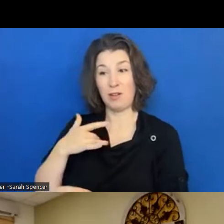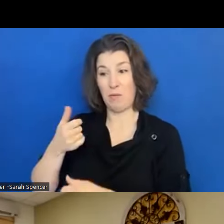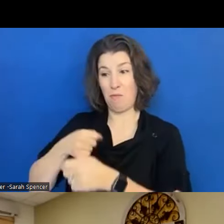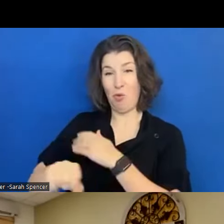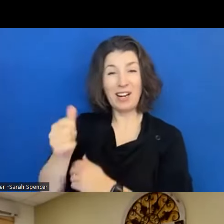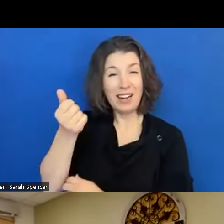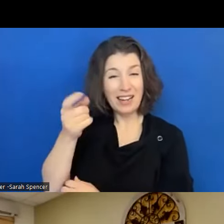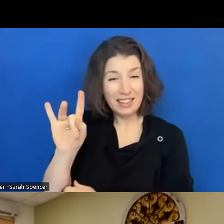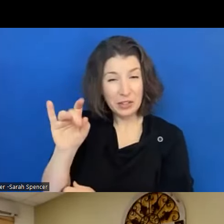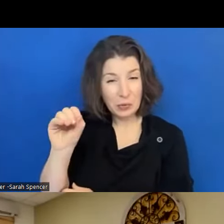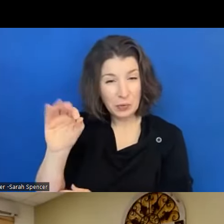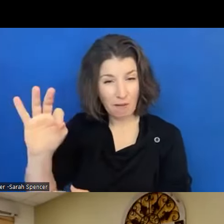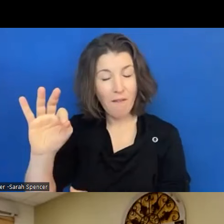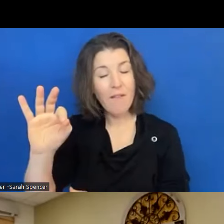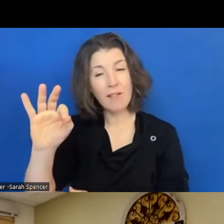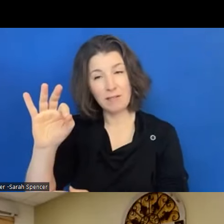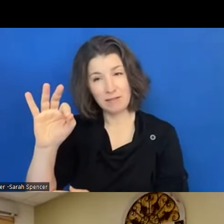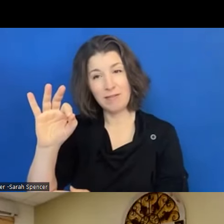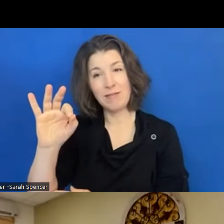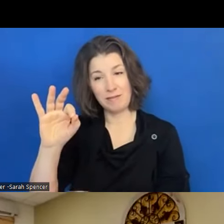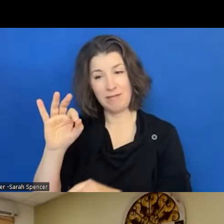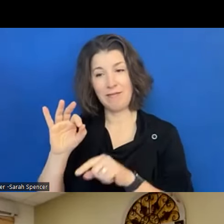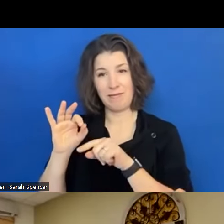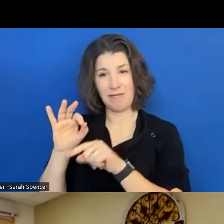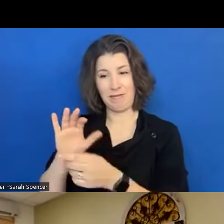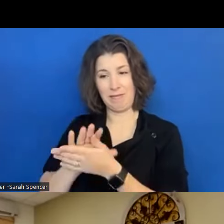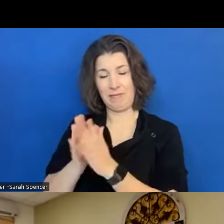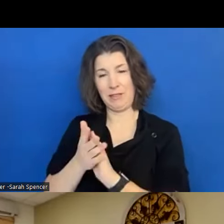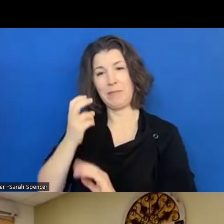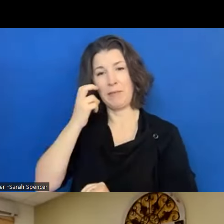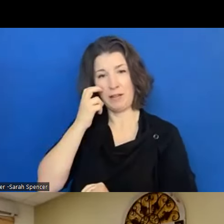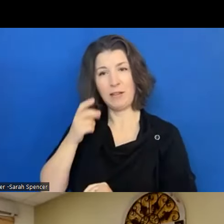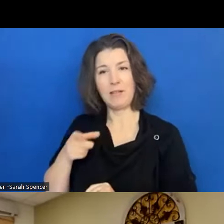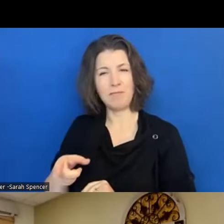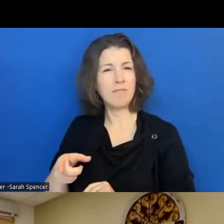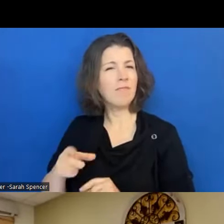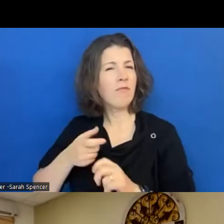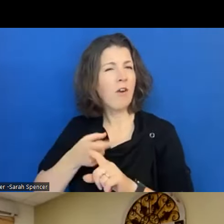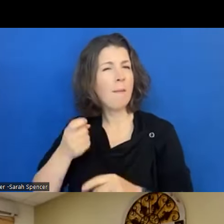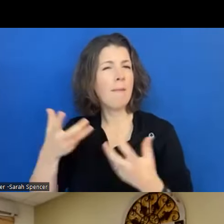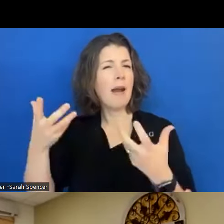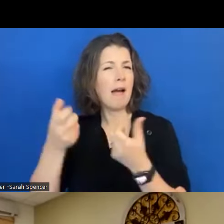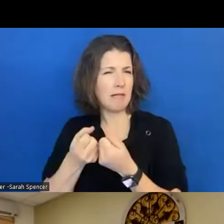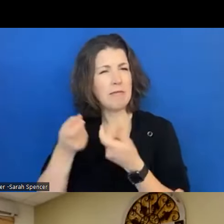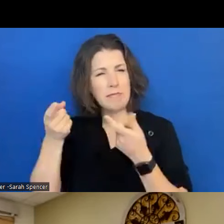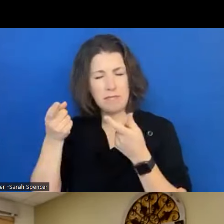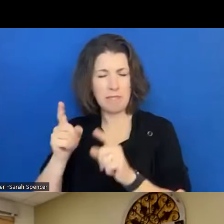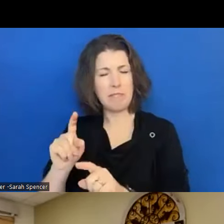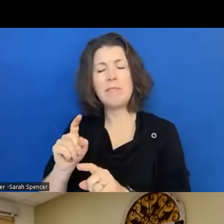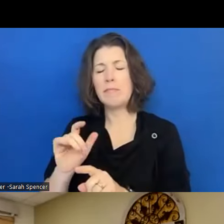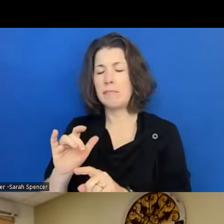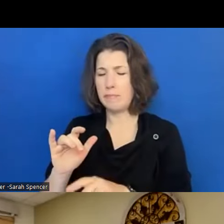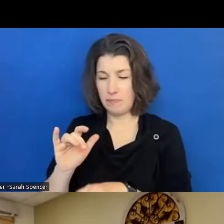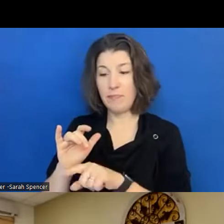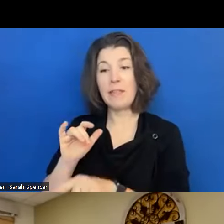1809 and became blind as a result of an accident. And he quickly